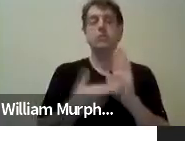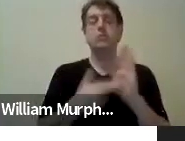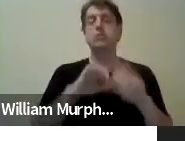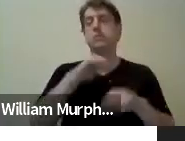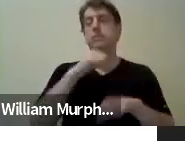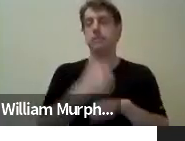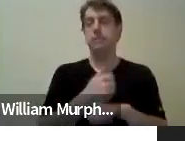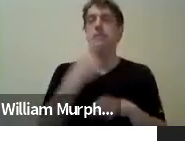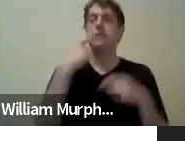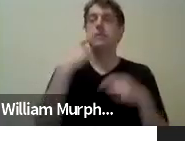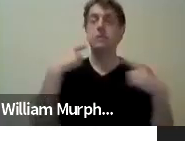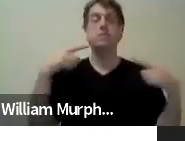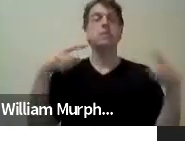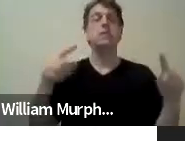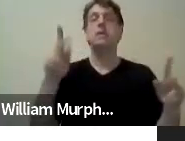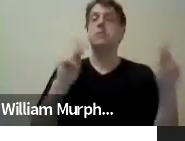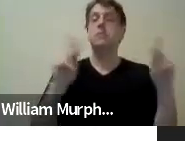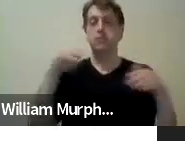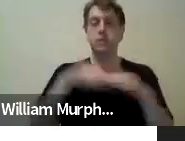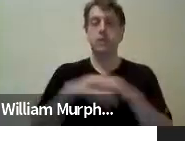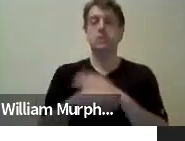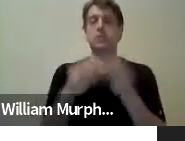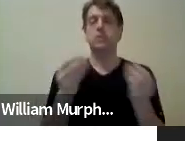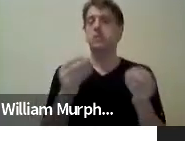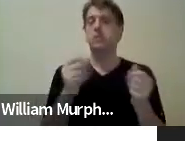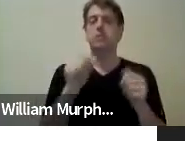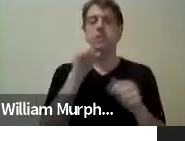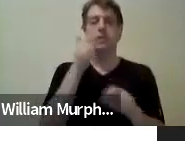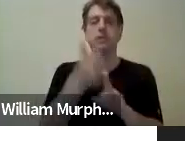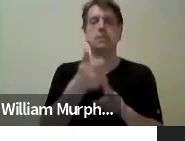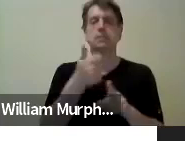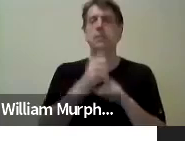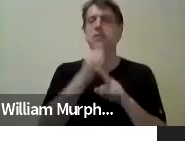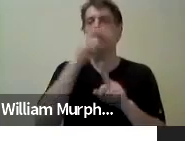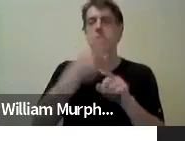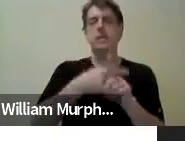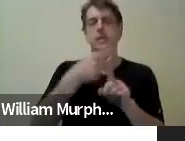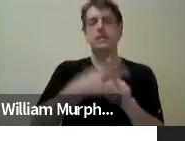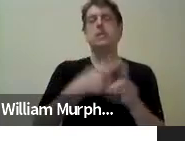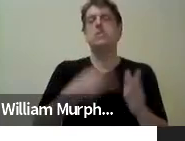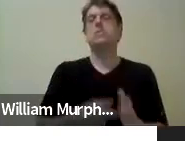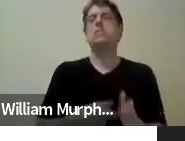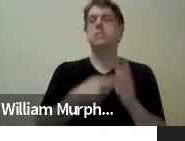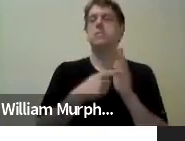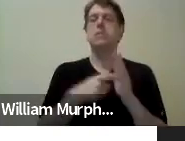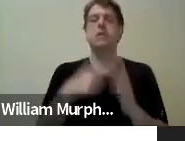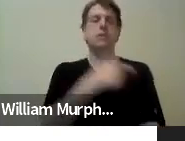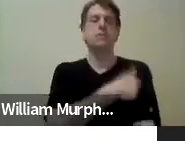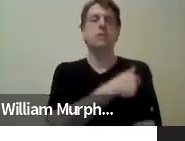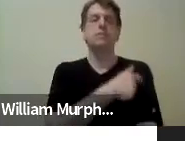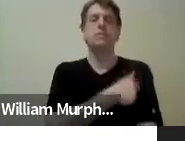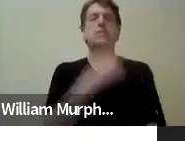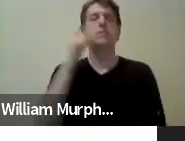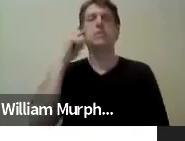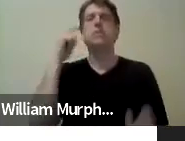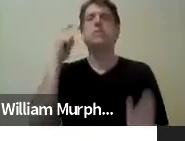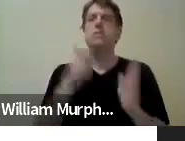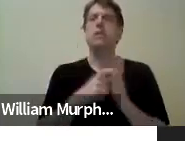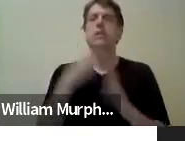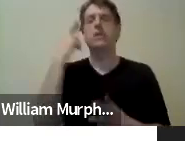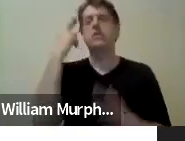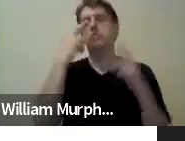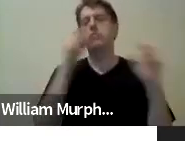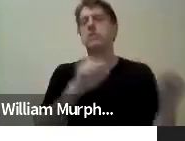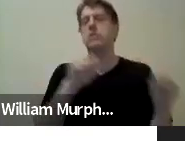coming into the property who weren't tenants were required to be vaccinated. So recognized with reasonable accommodations is that a